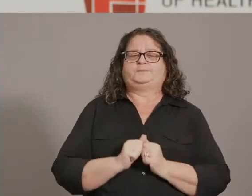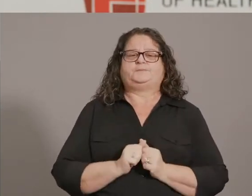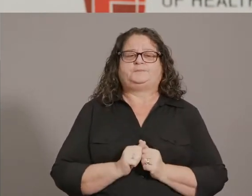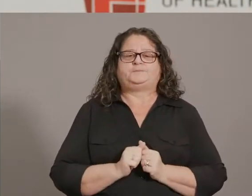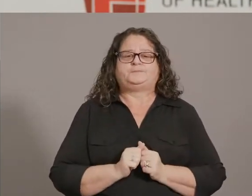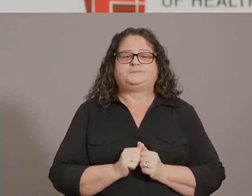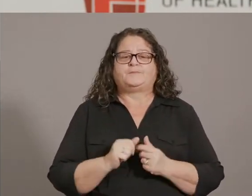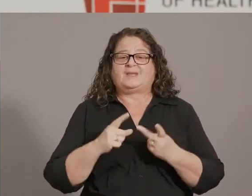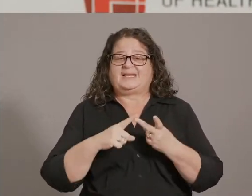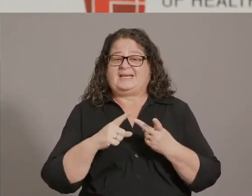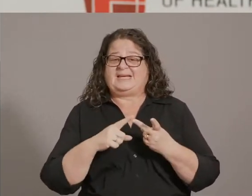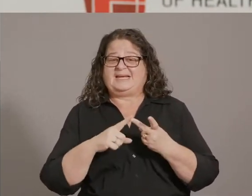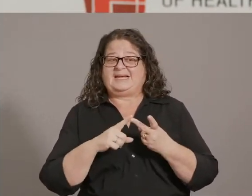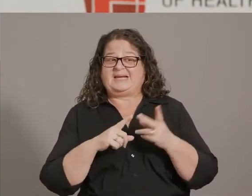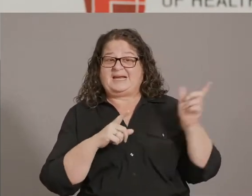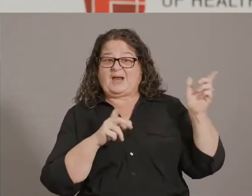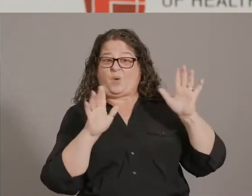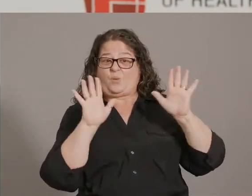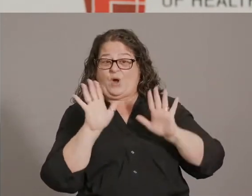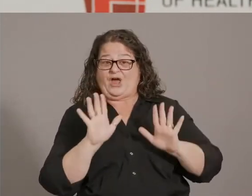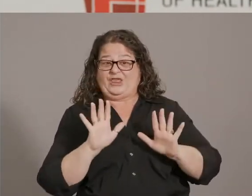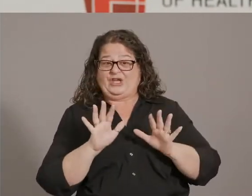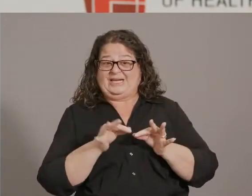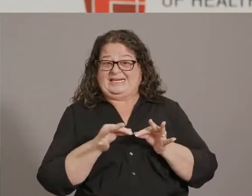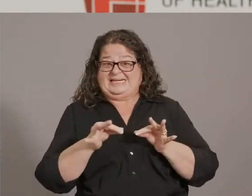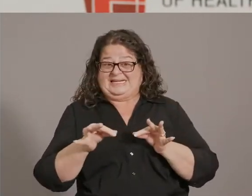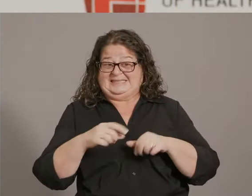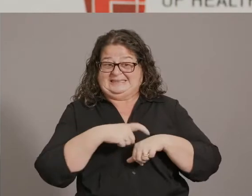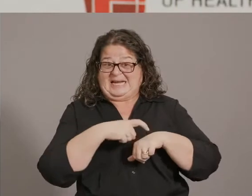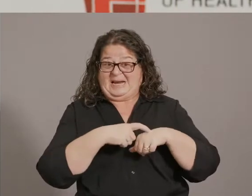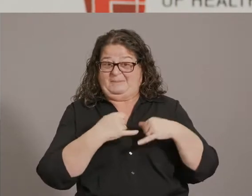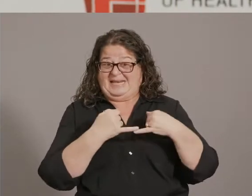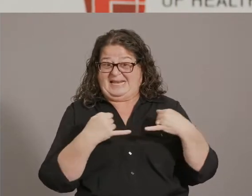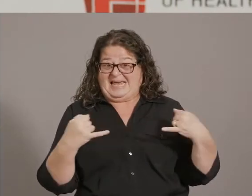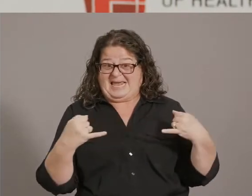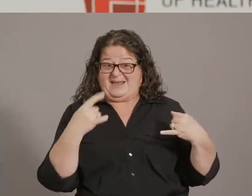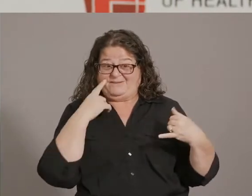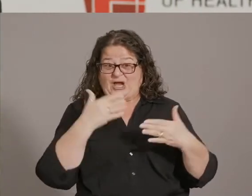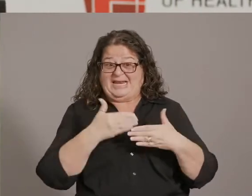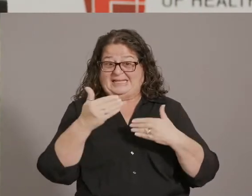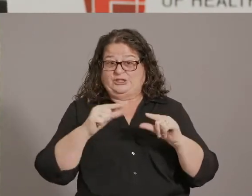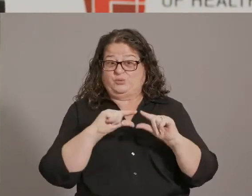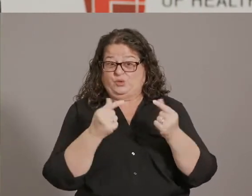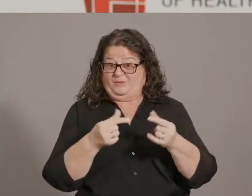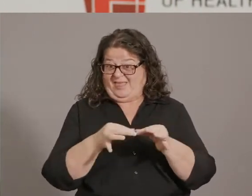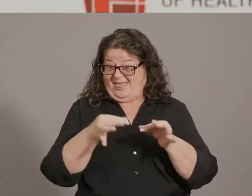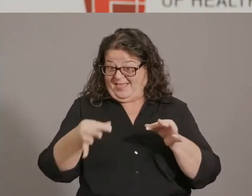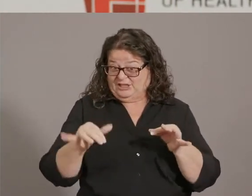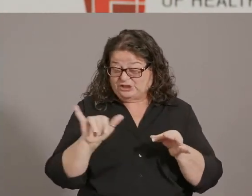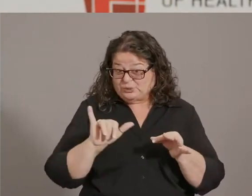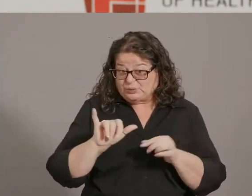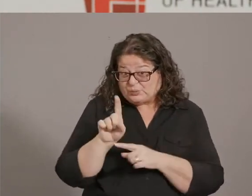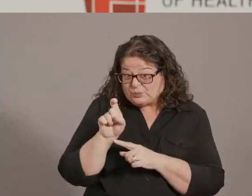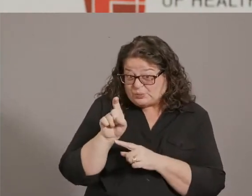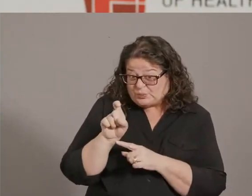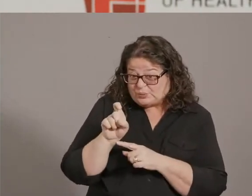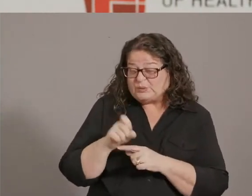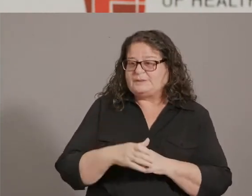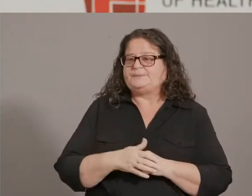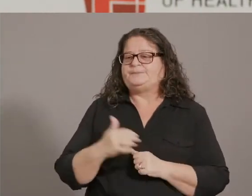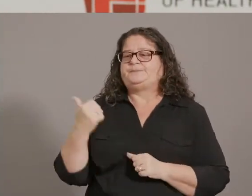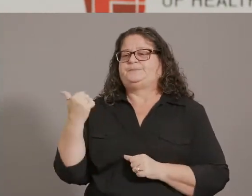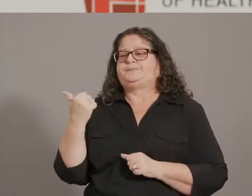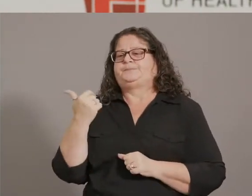week push back the timeline for moving into the next eligible group? Yeah, so that's a great question. And the